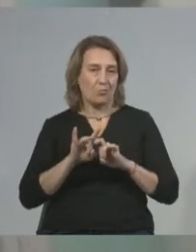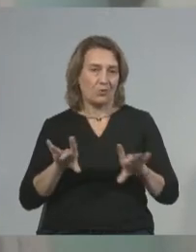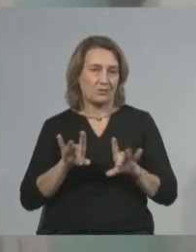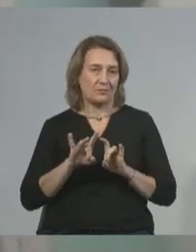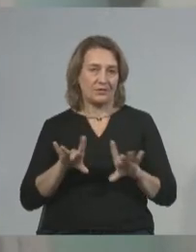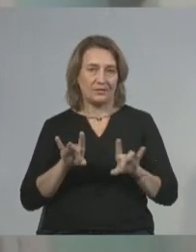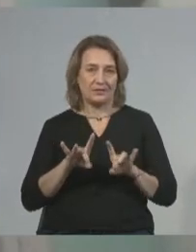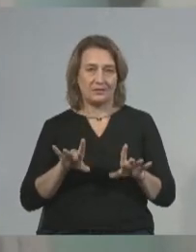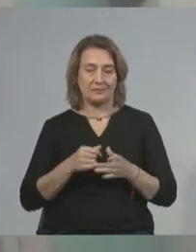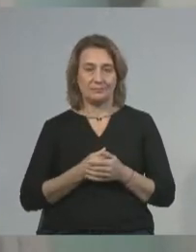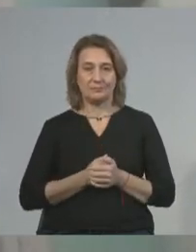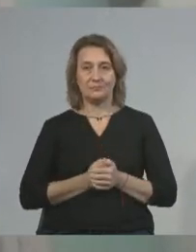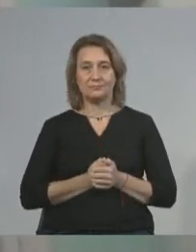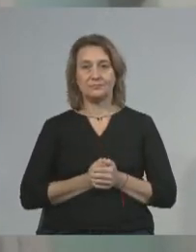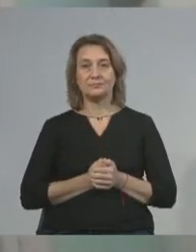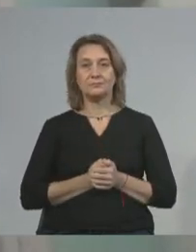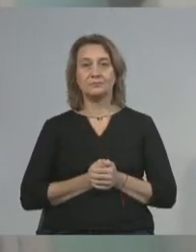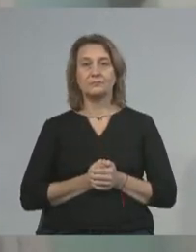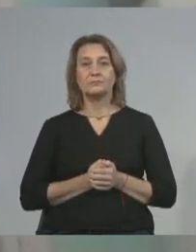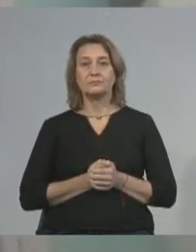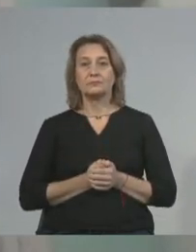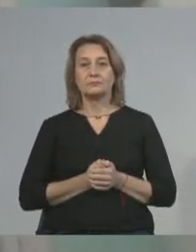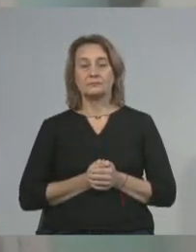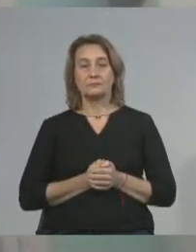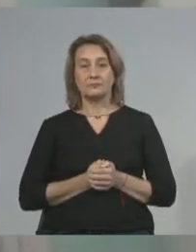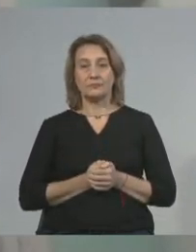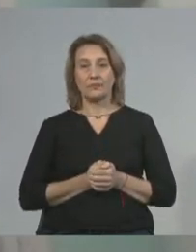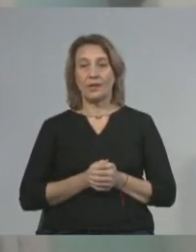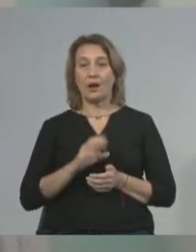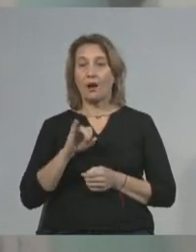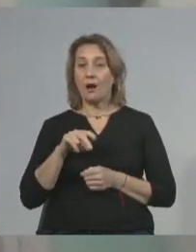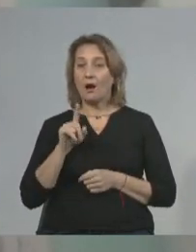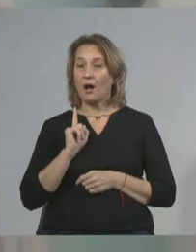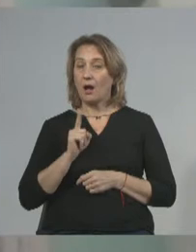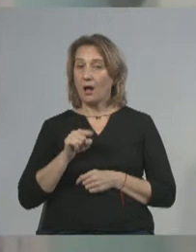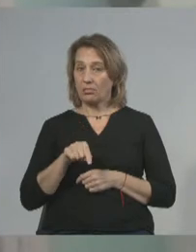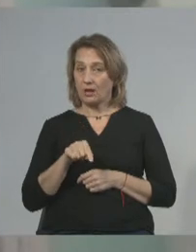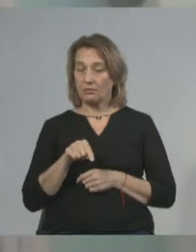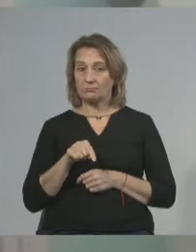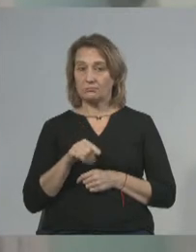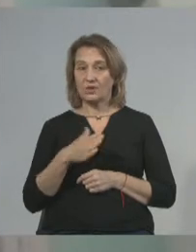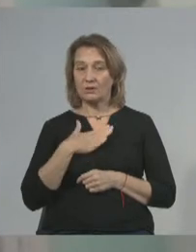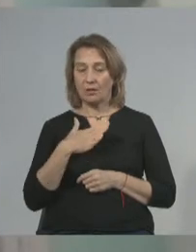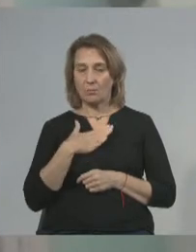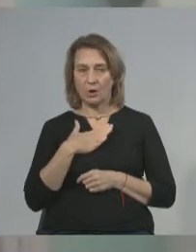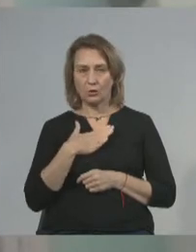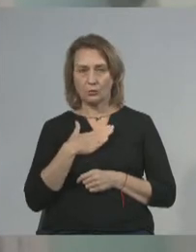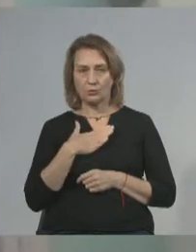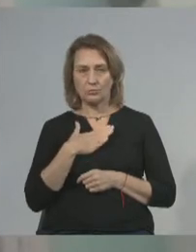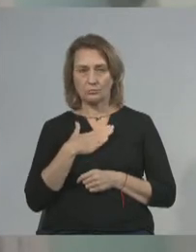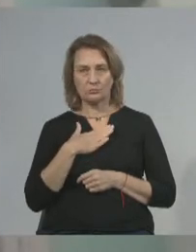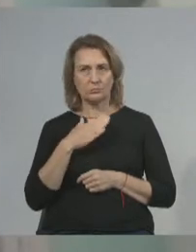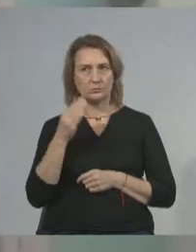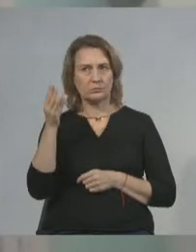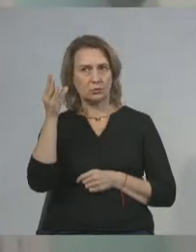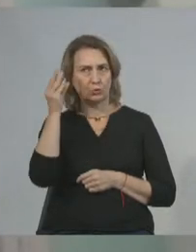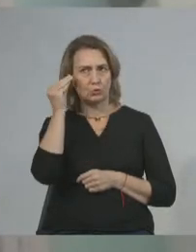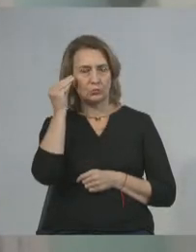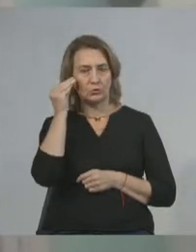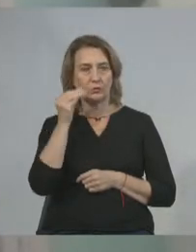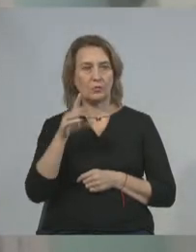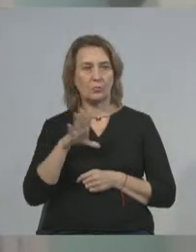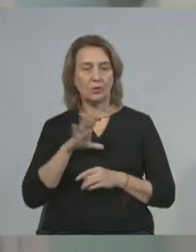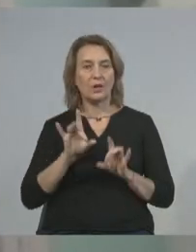like the former speaker who is susceptible to this propaganda and